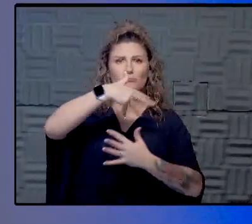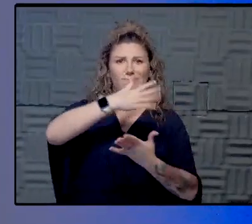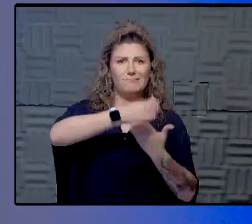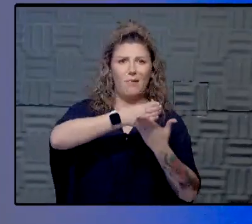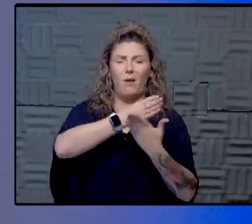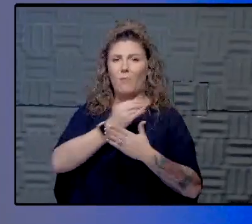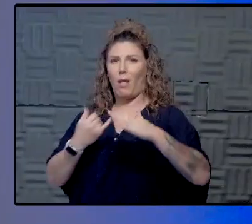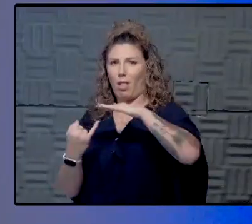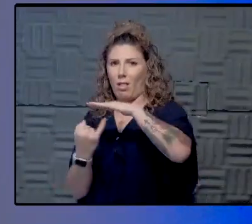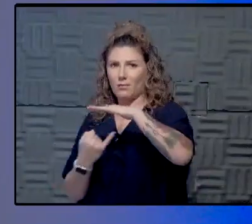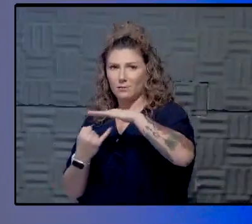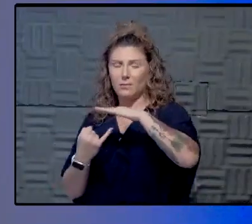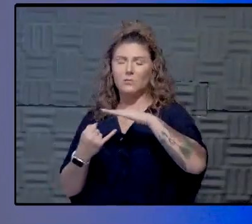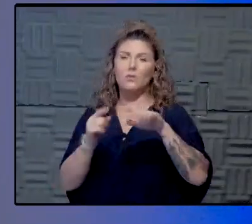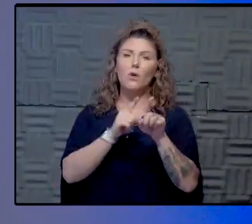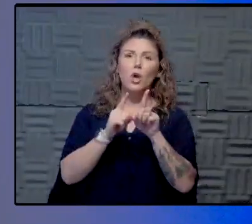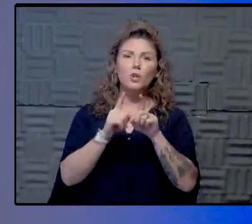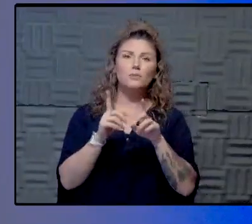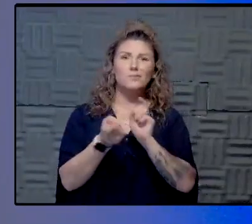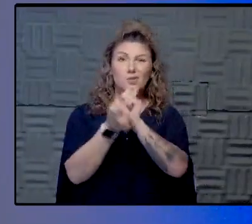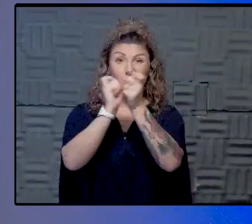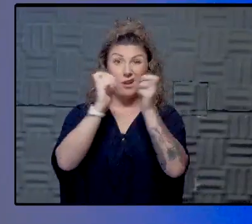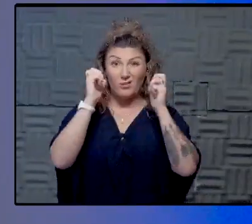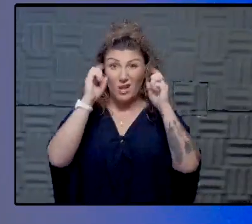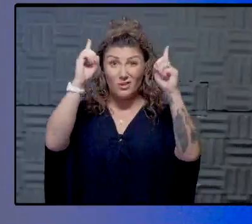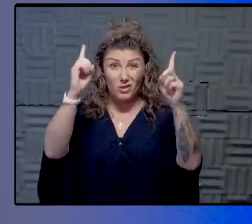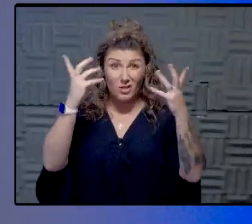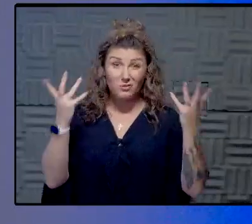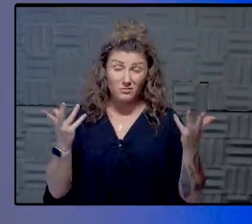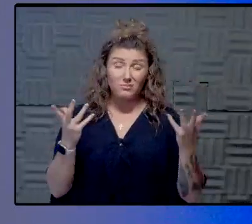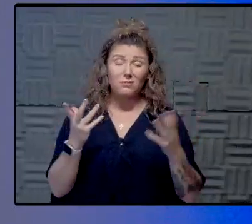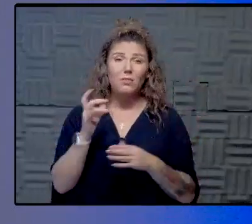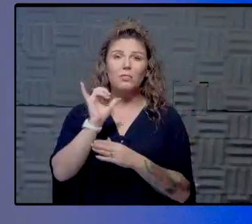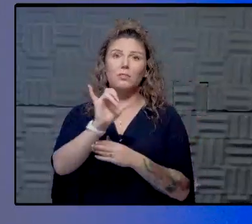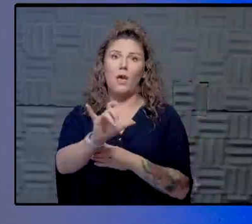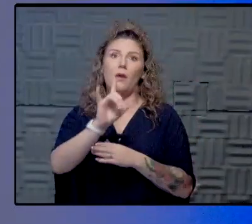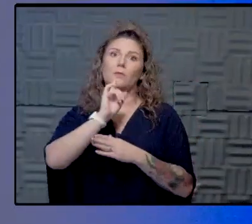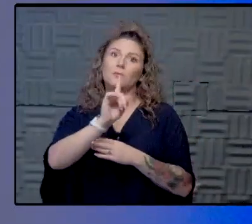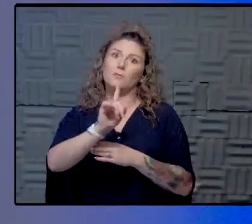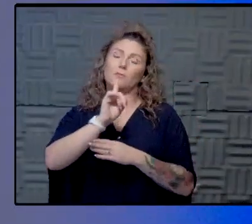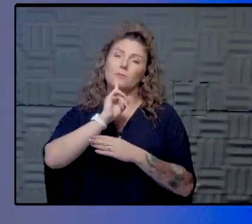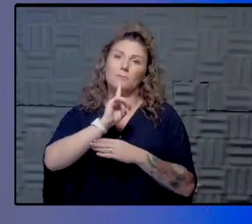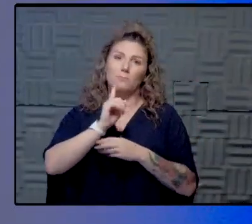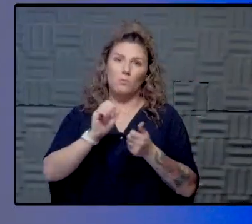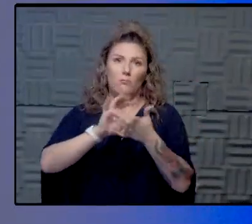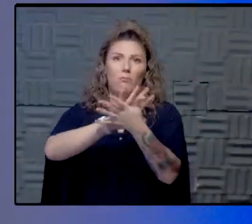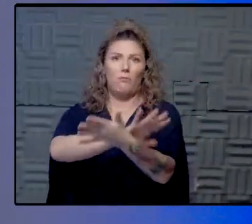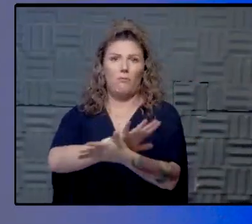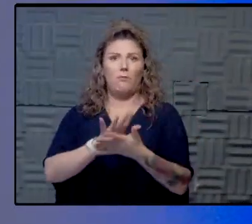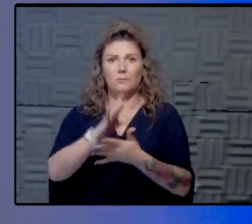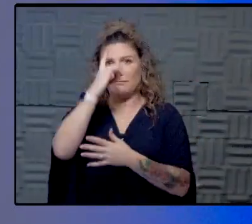the educational changes that have happened. I think that's driving a lot of